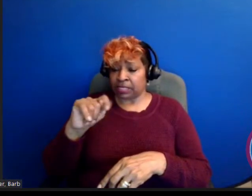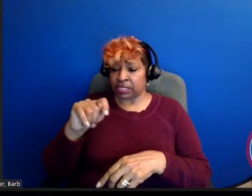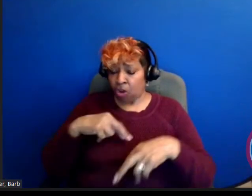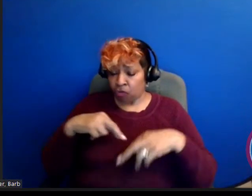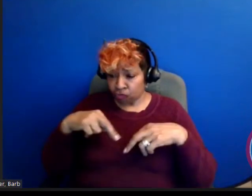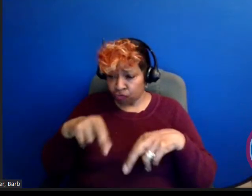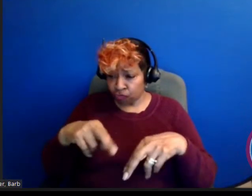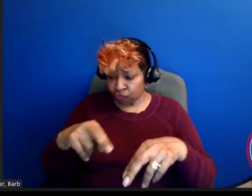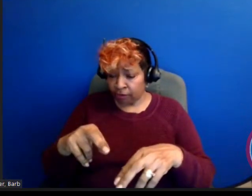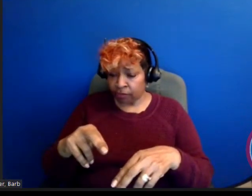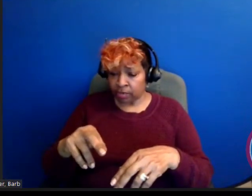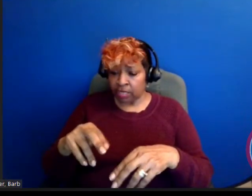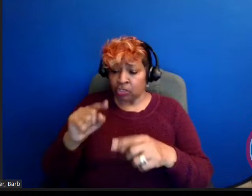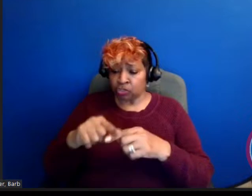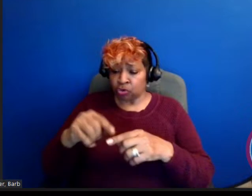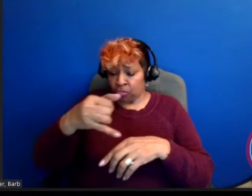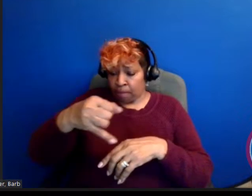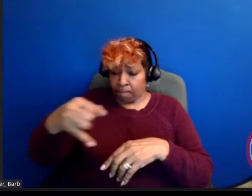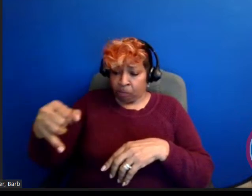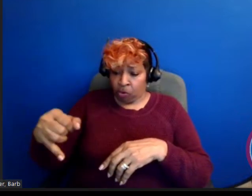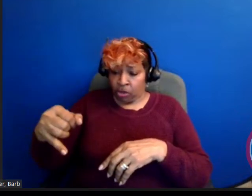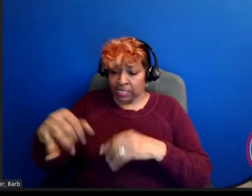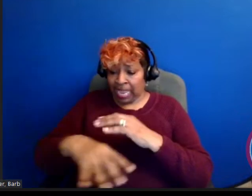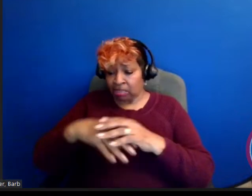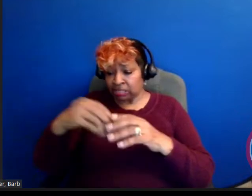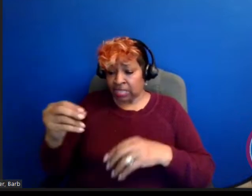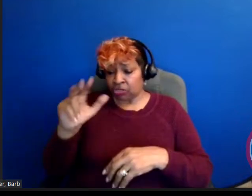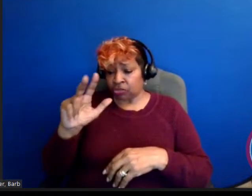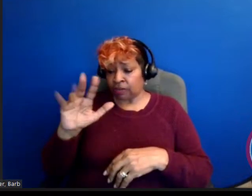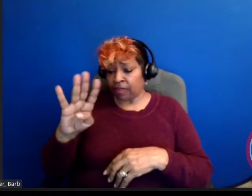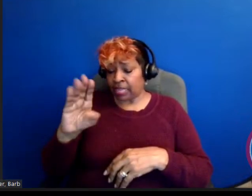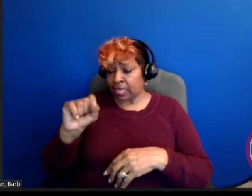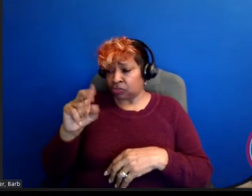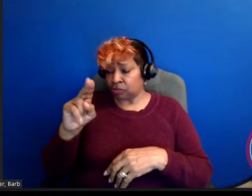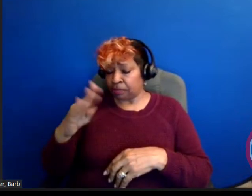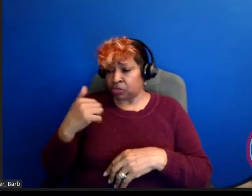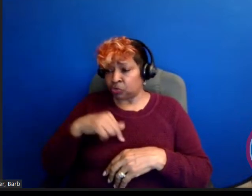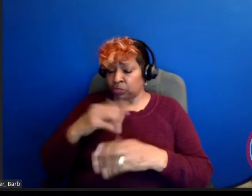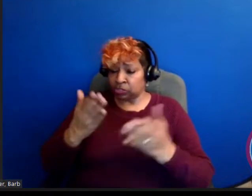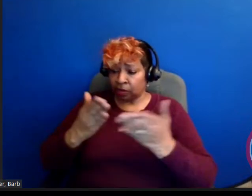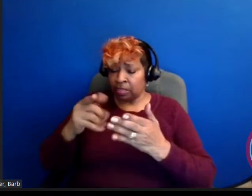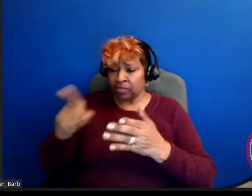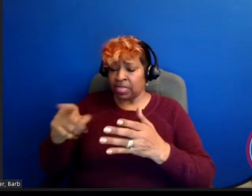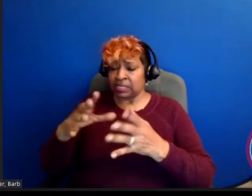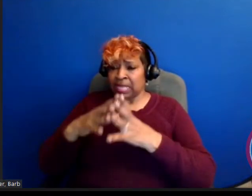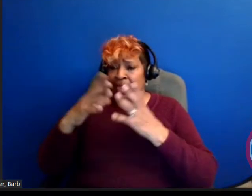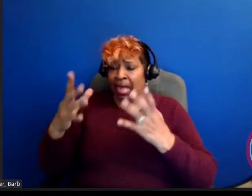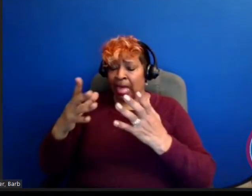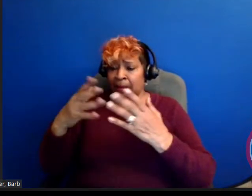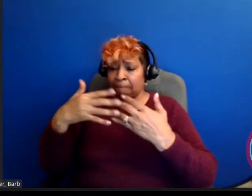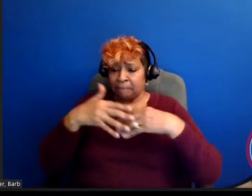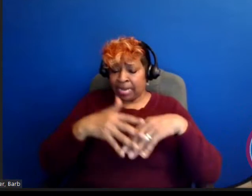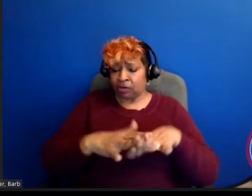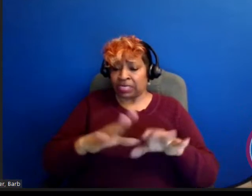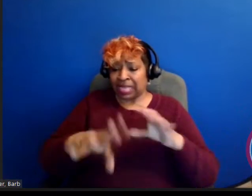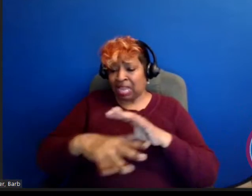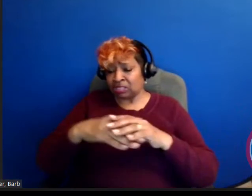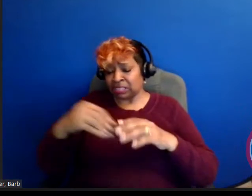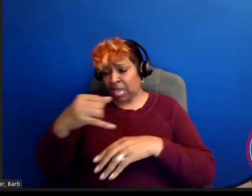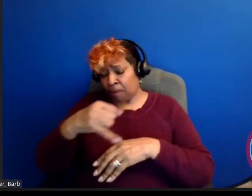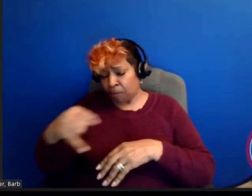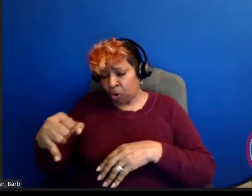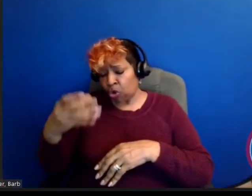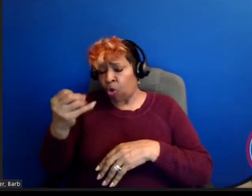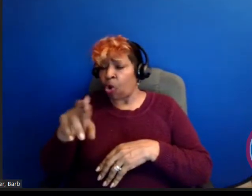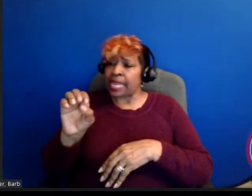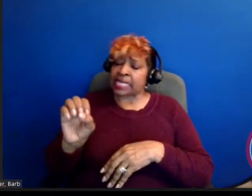border outside of the 35 suburbs that we service? There's just a lot of migration outside of the border or east of the